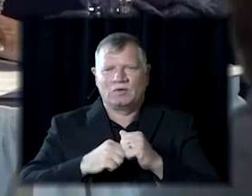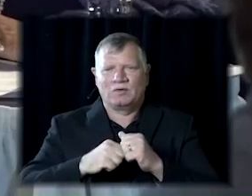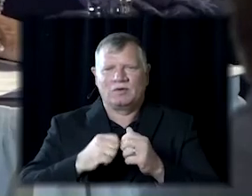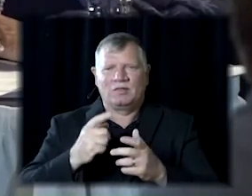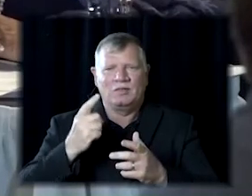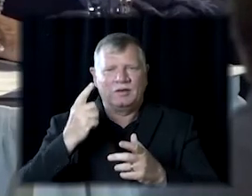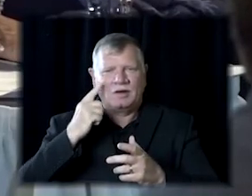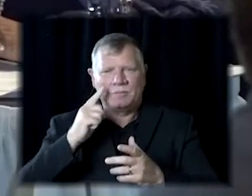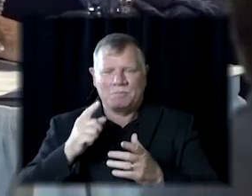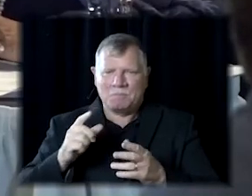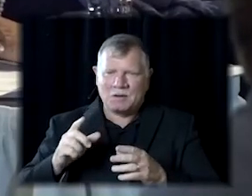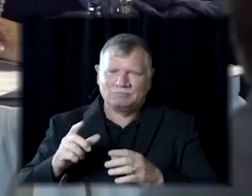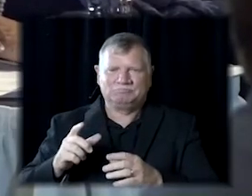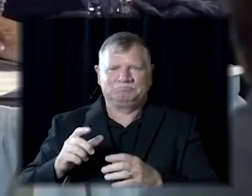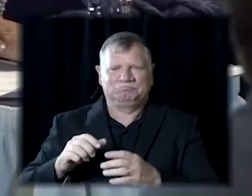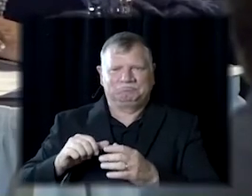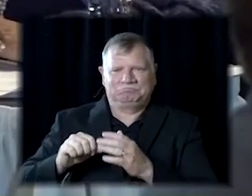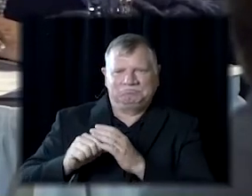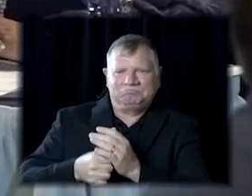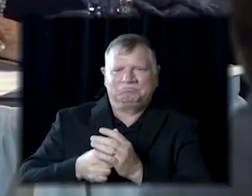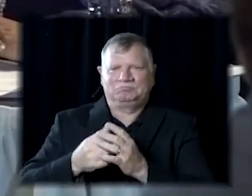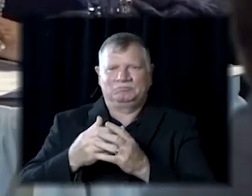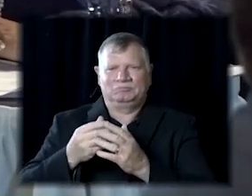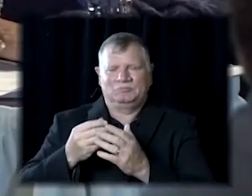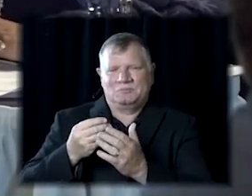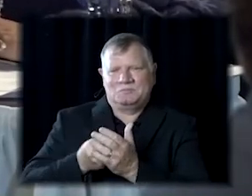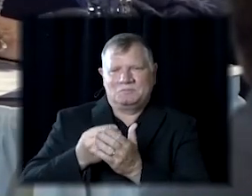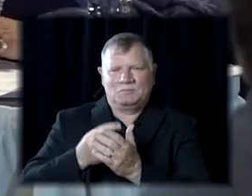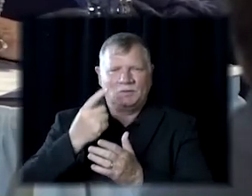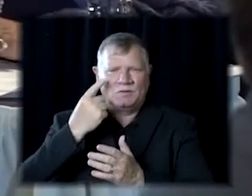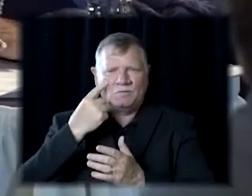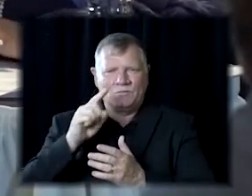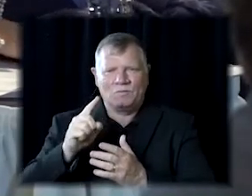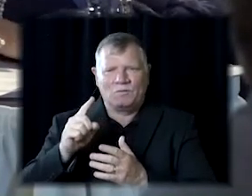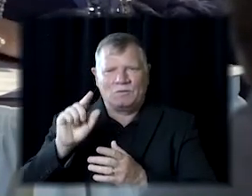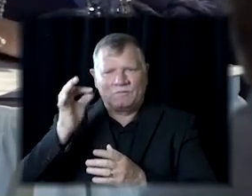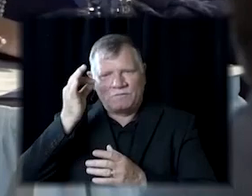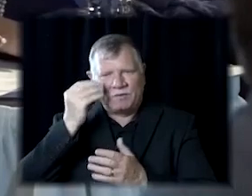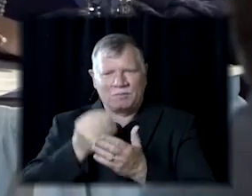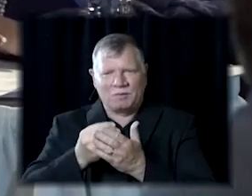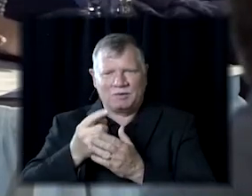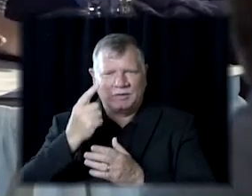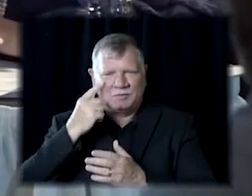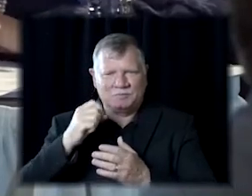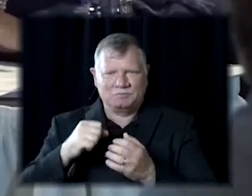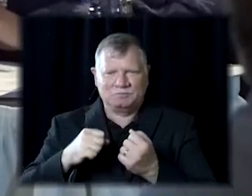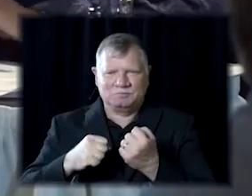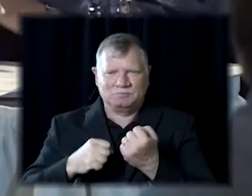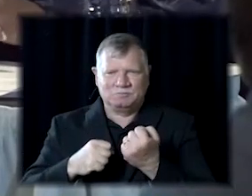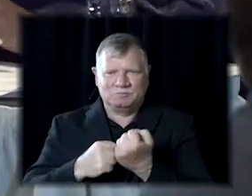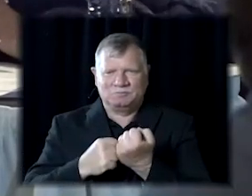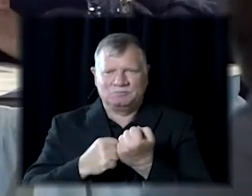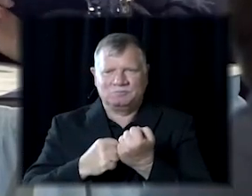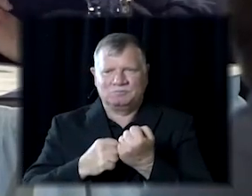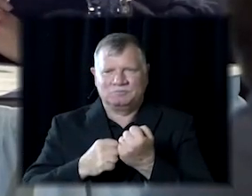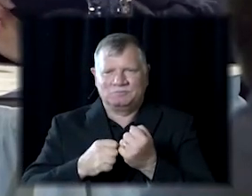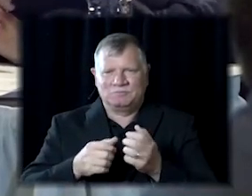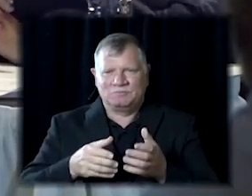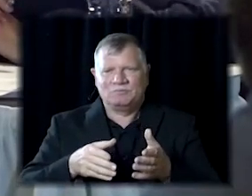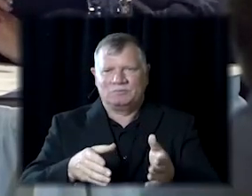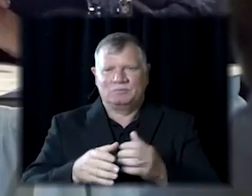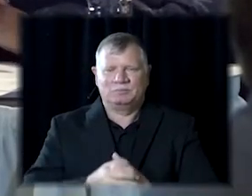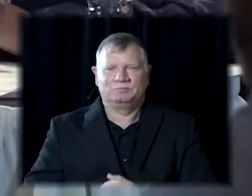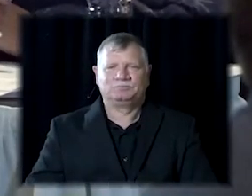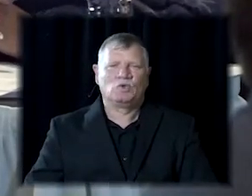federal disaster funding and long-term Commonwealth investments in capital expenditures. There are two major types